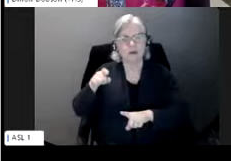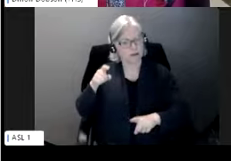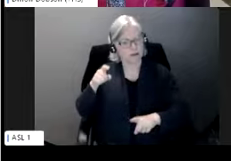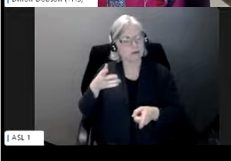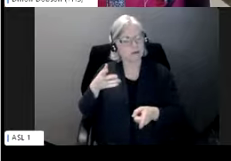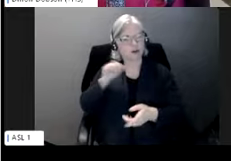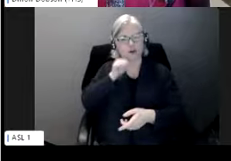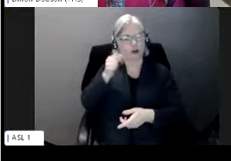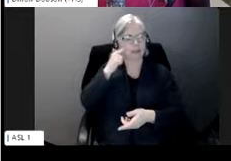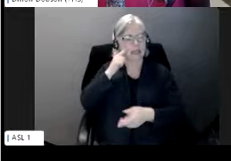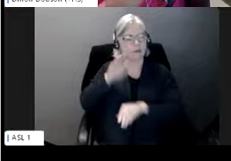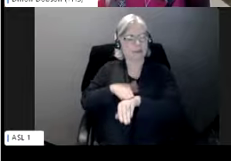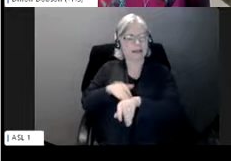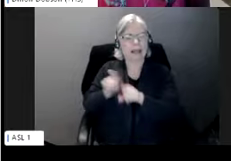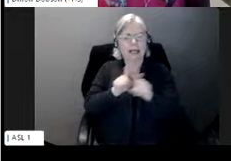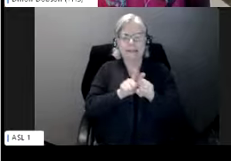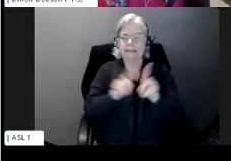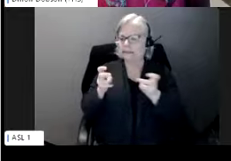beings and as family members.